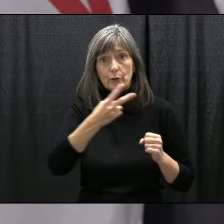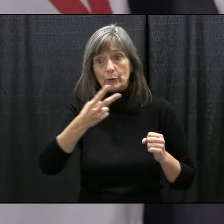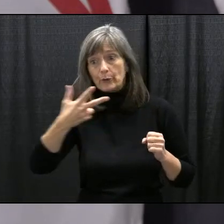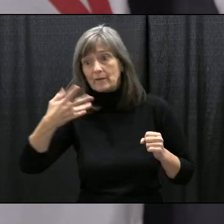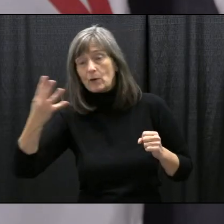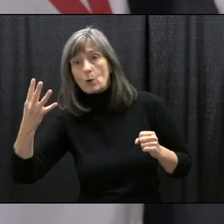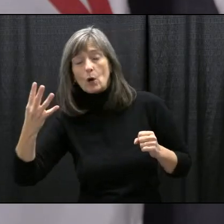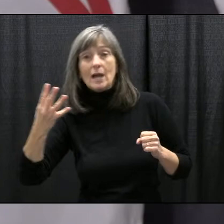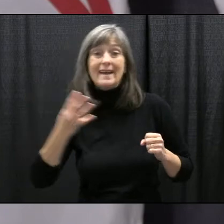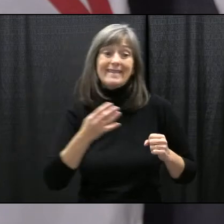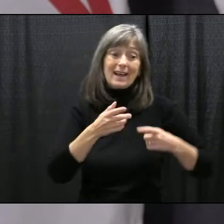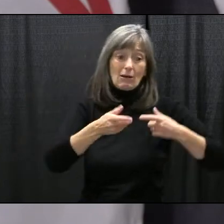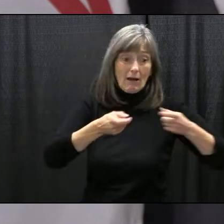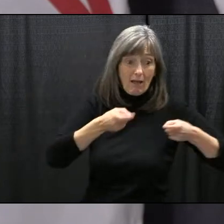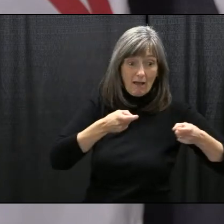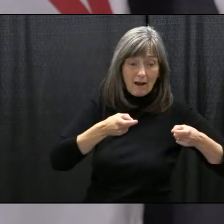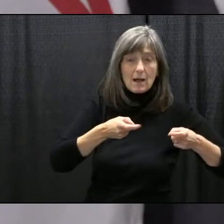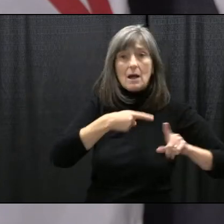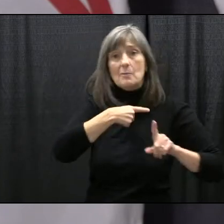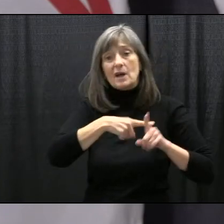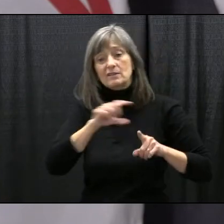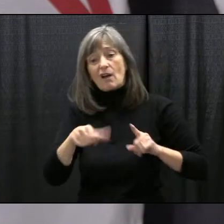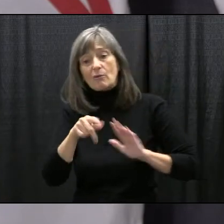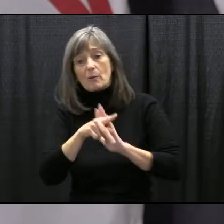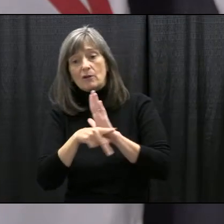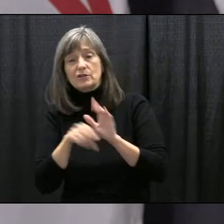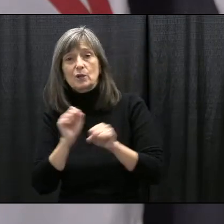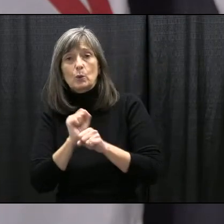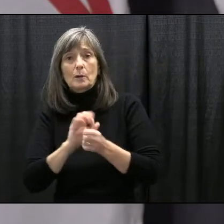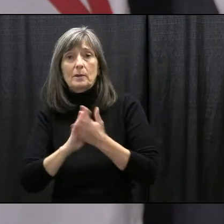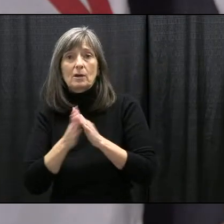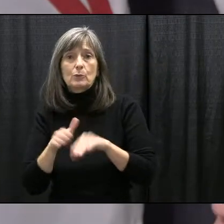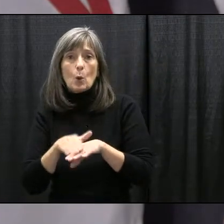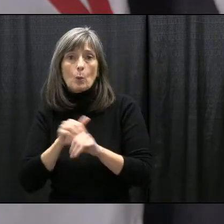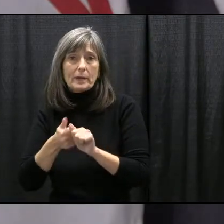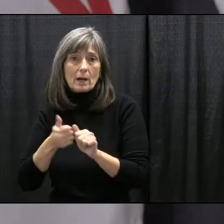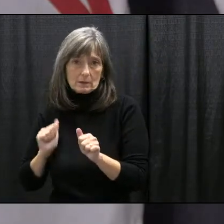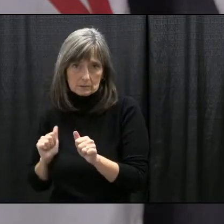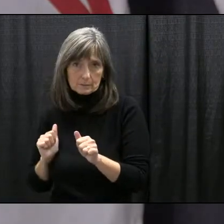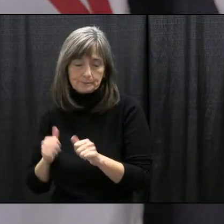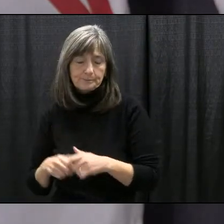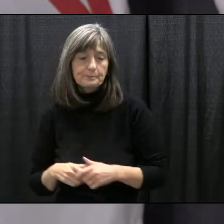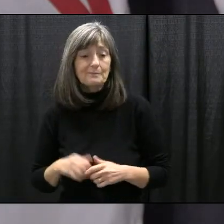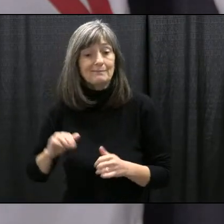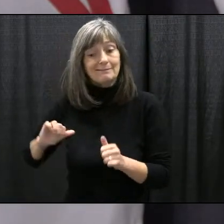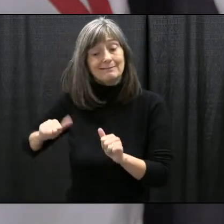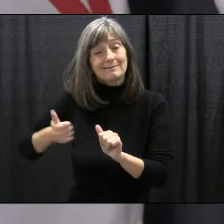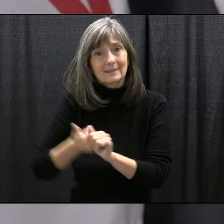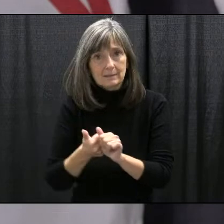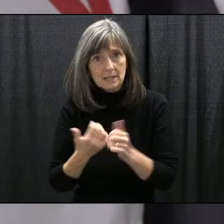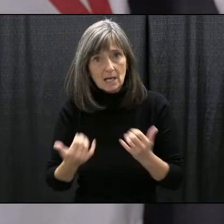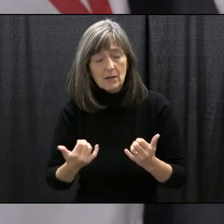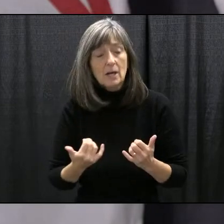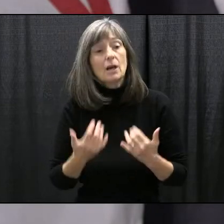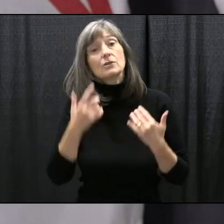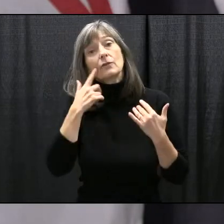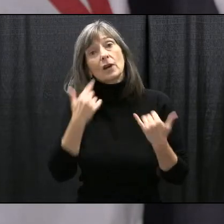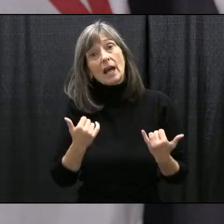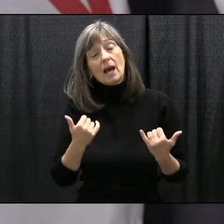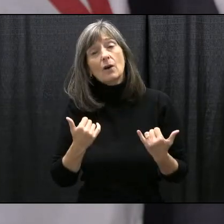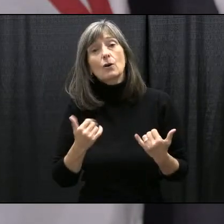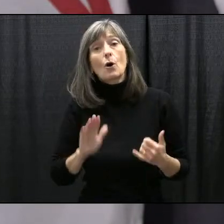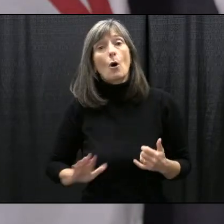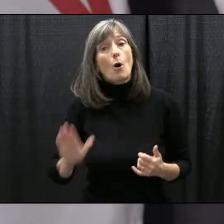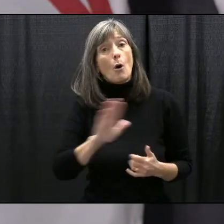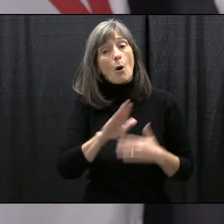and they have to manage that and slow up on some of this work. So from my point of view, I want to commend the effort of